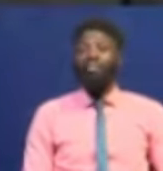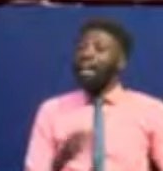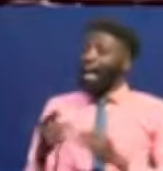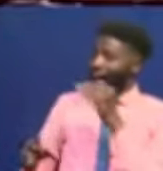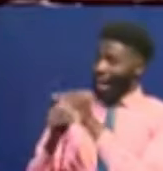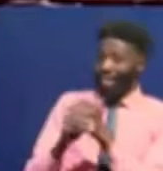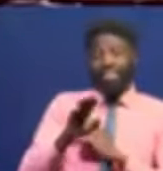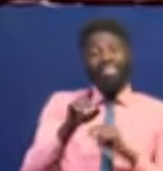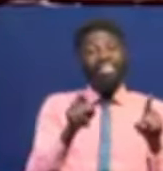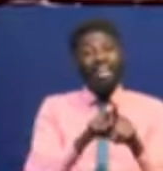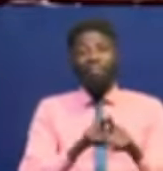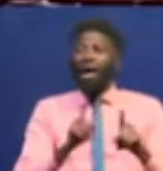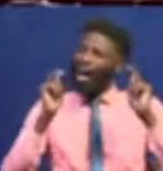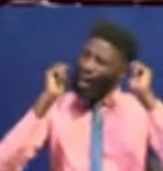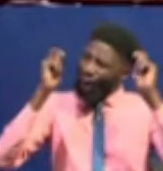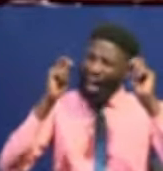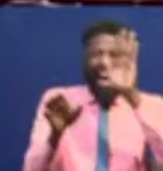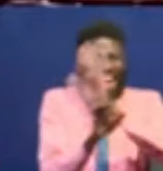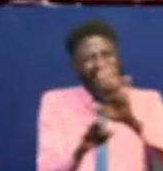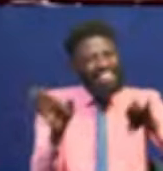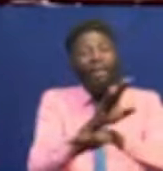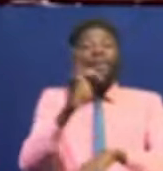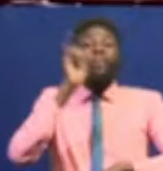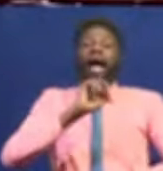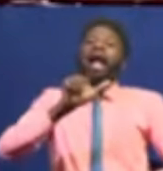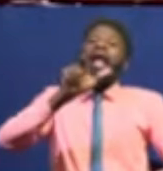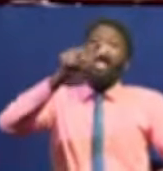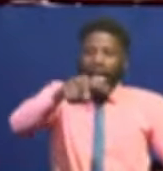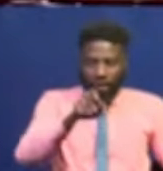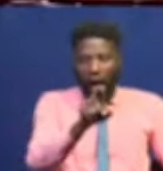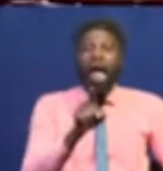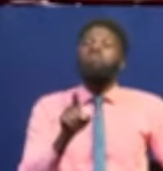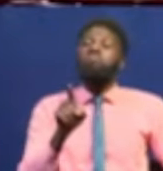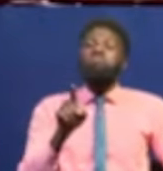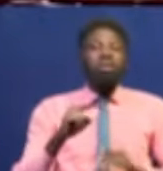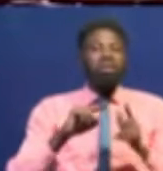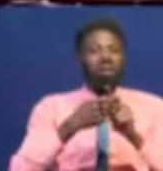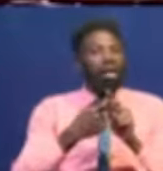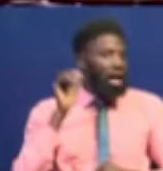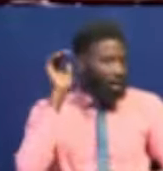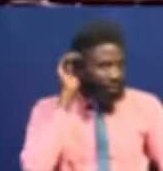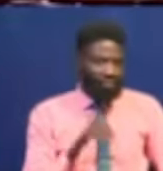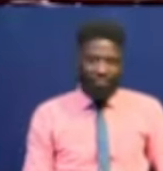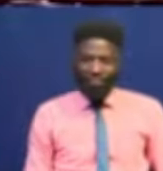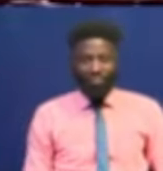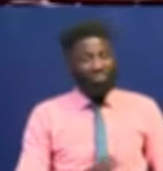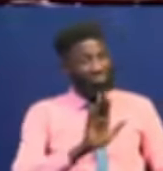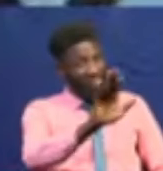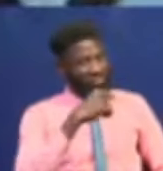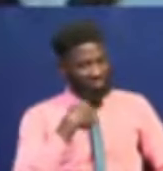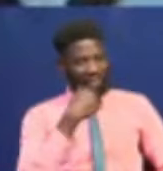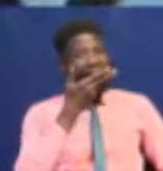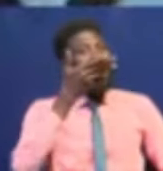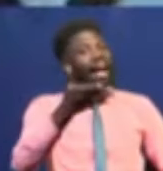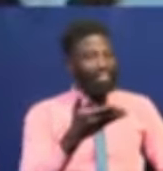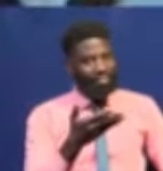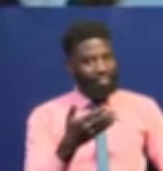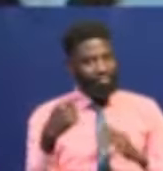protests, after all those things you described, that's the time that you came and said, I have listened. Let me tell you the following.